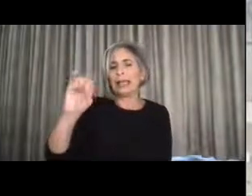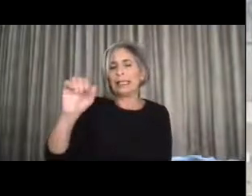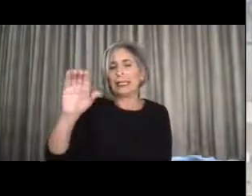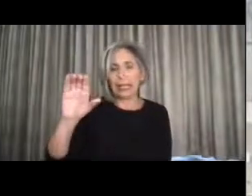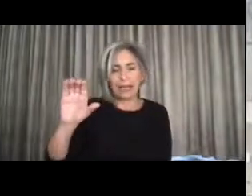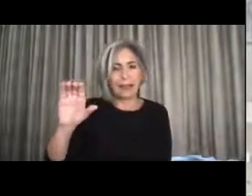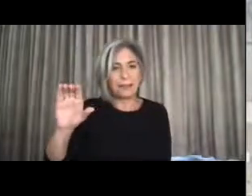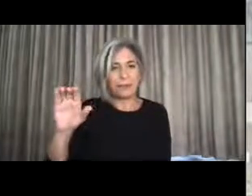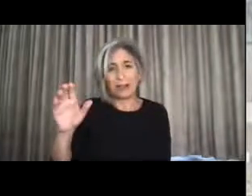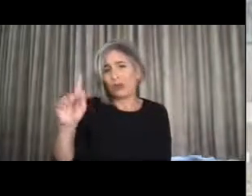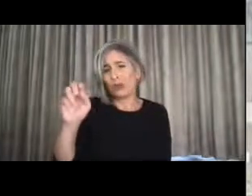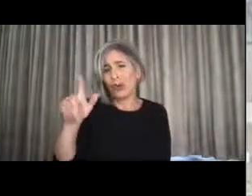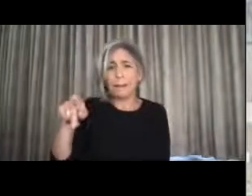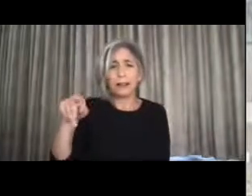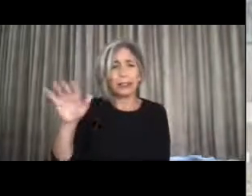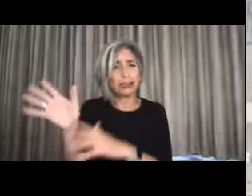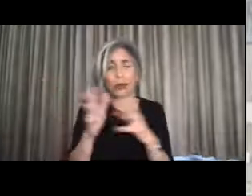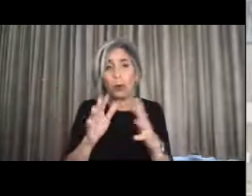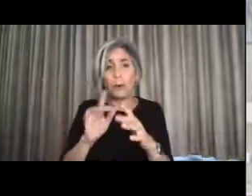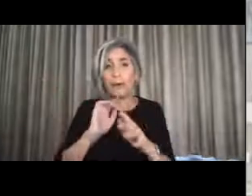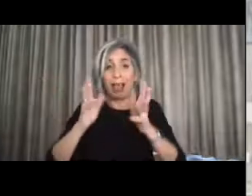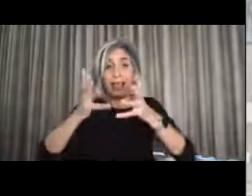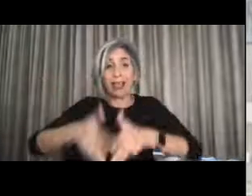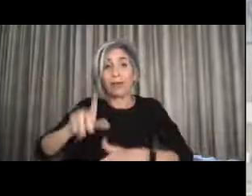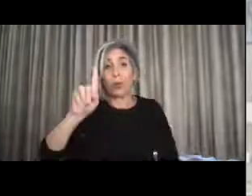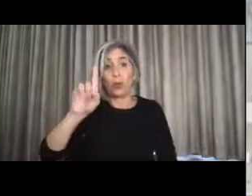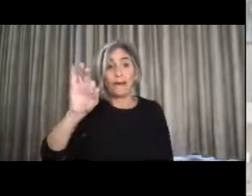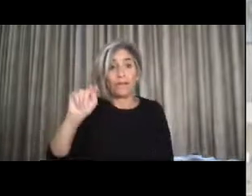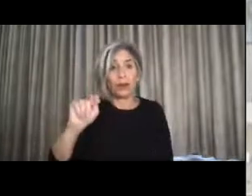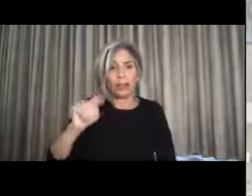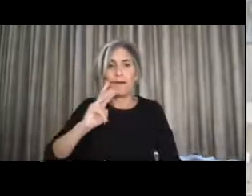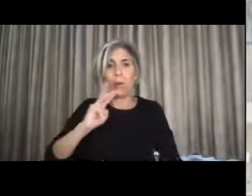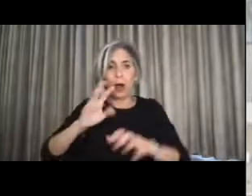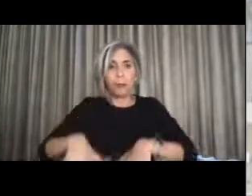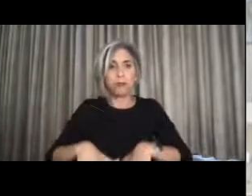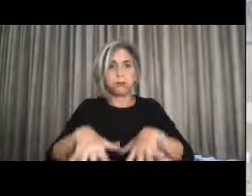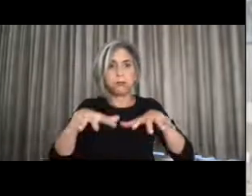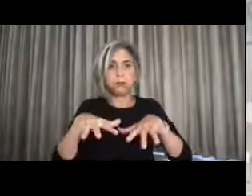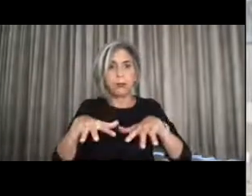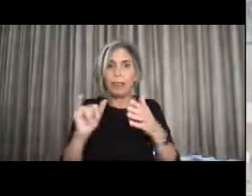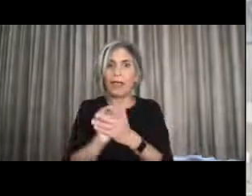tropical storm, but it put more than a foot of water in our community, and that's really dangerous.